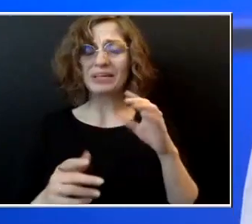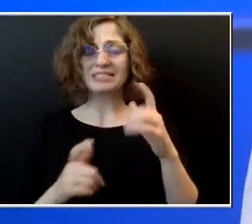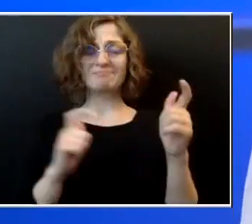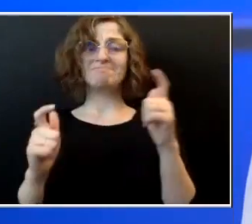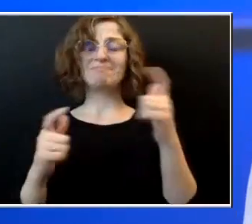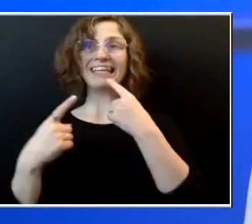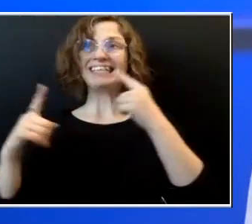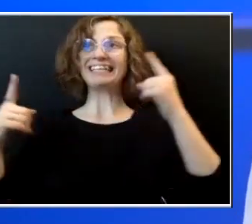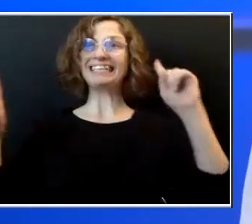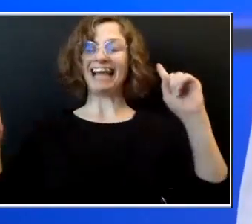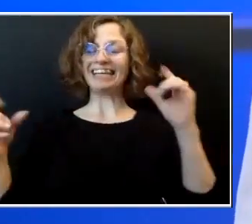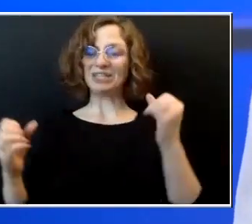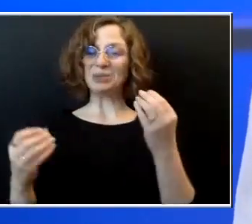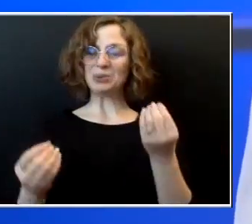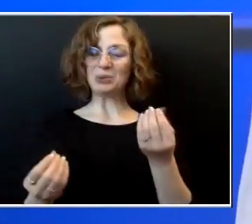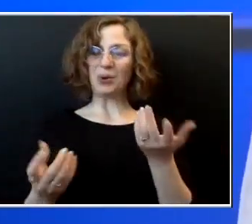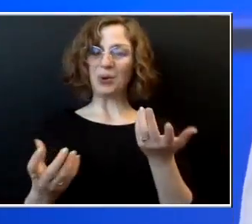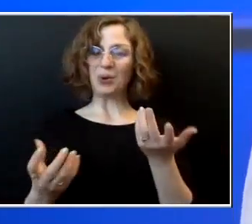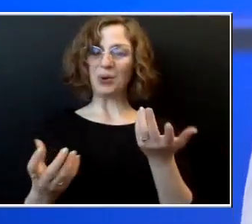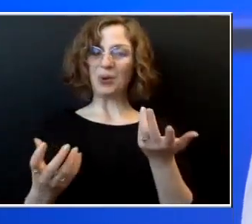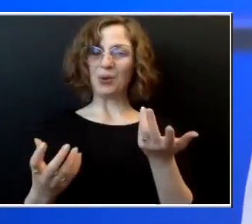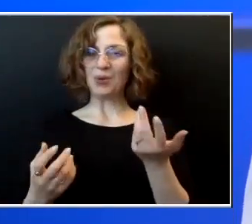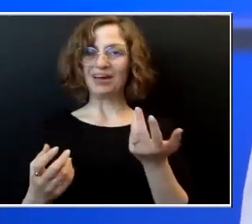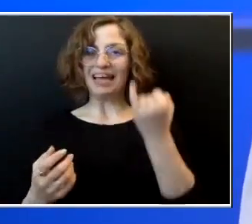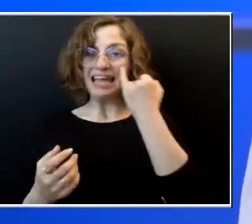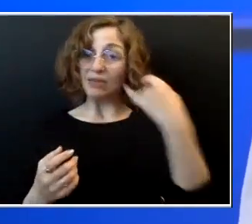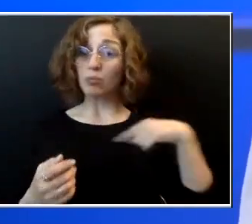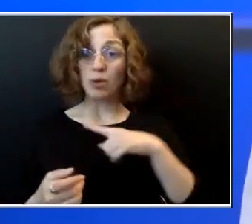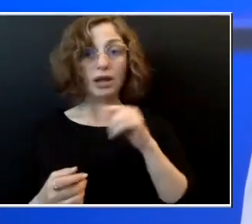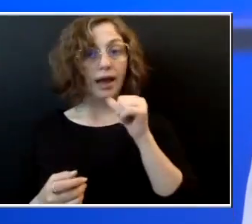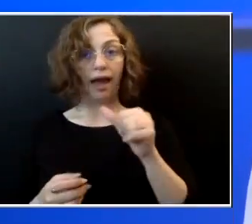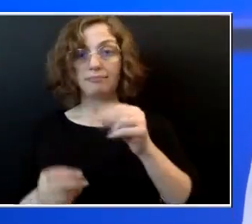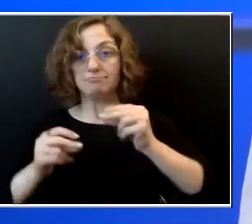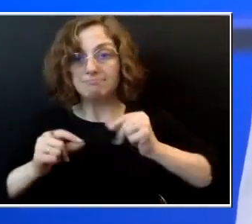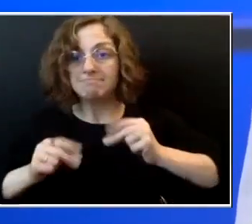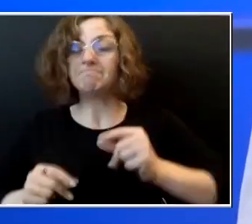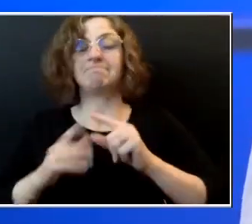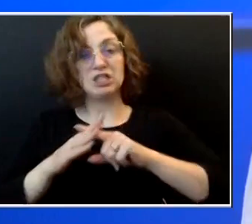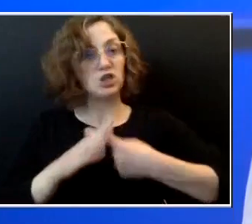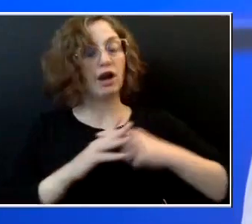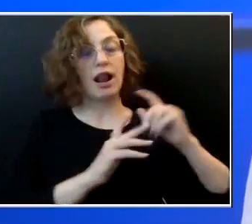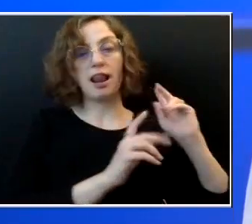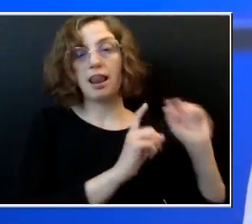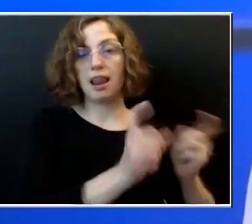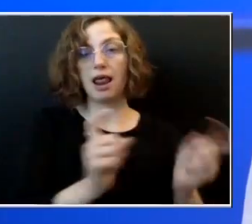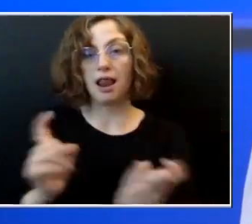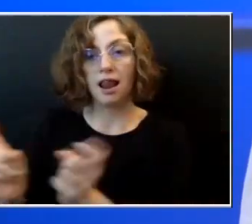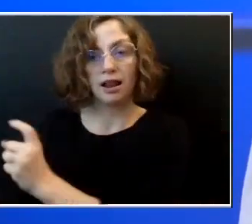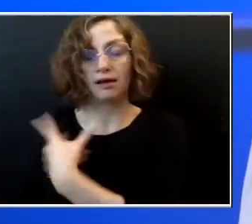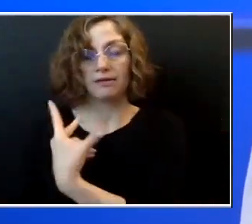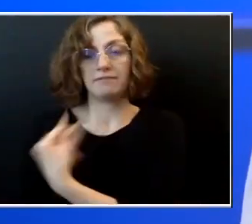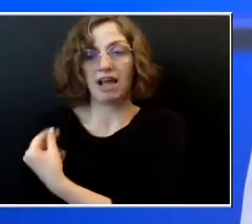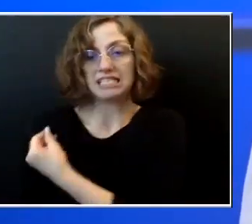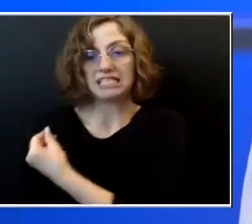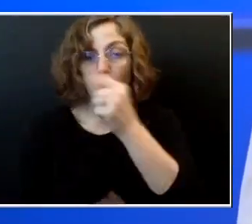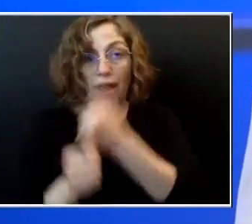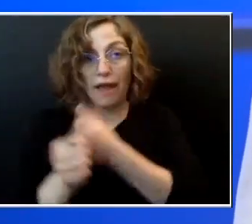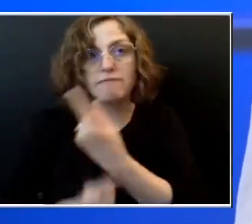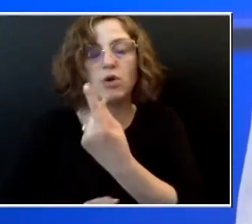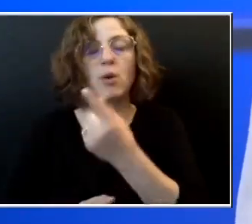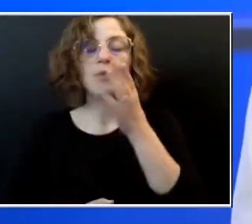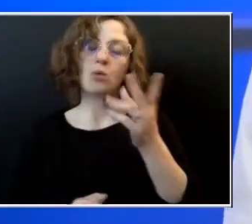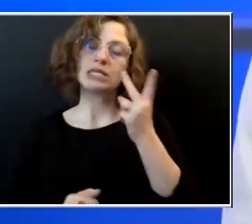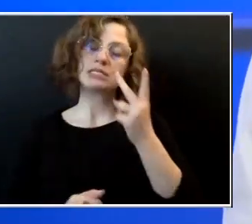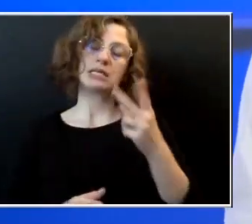less than we would have if we hadn't been moved quickly and got a vaccine and did a national program to vaccinate the whole population, which is one of the more